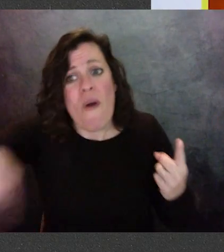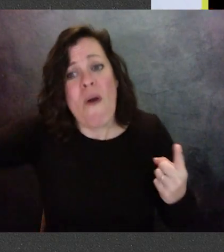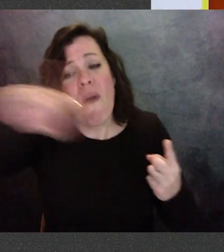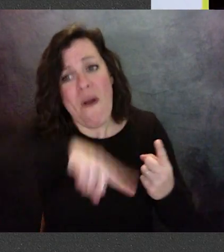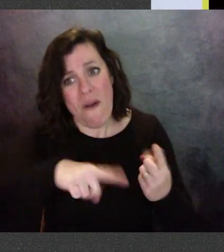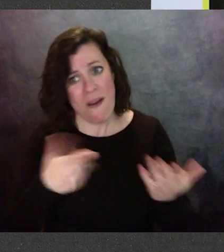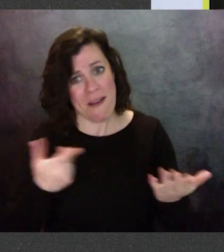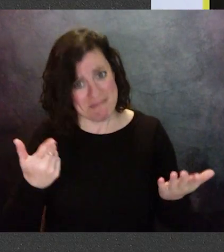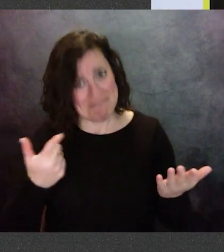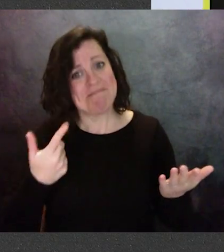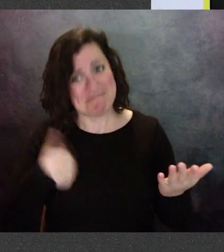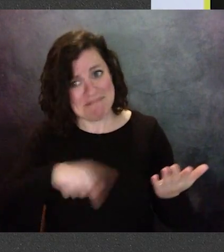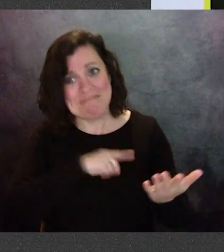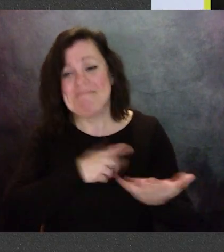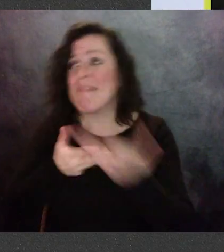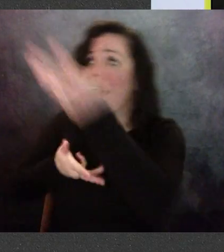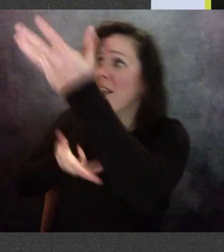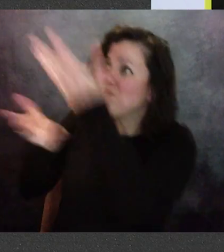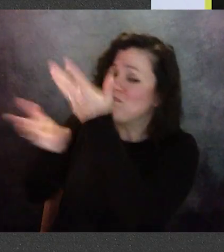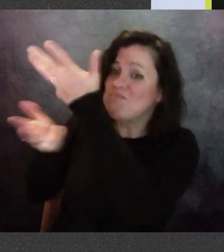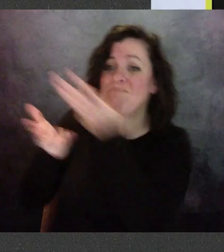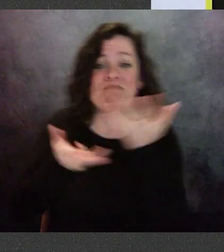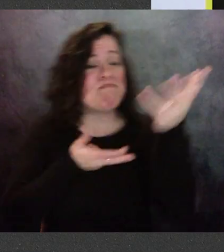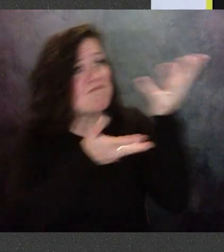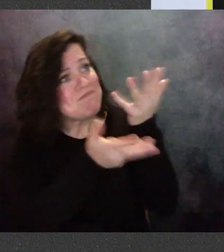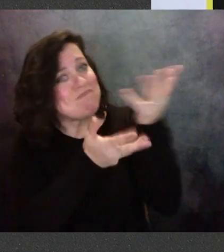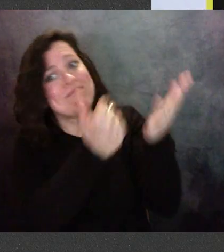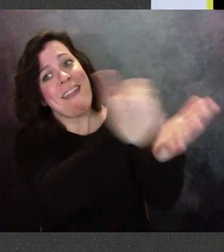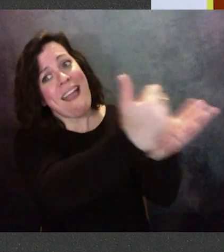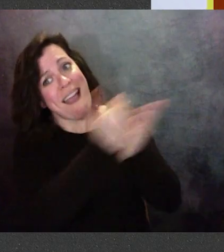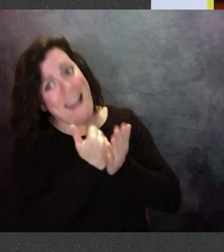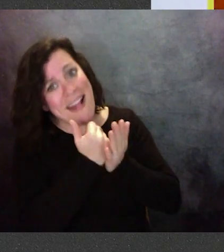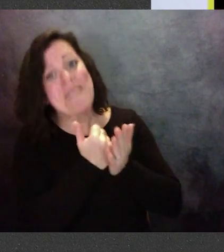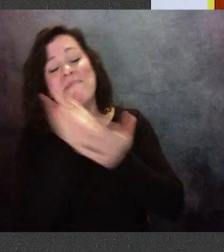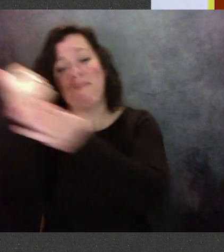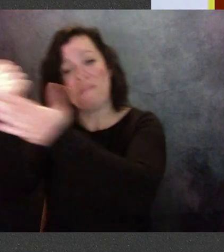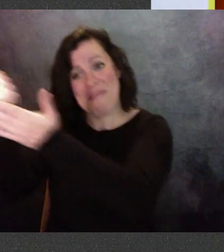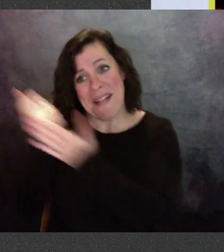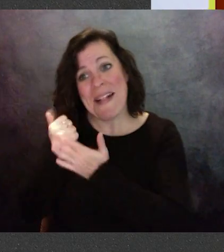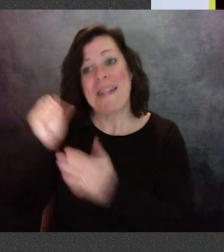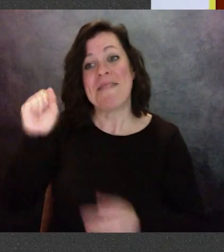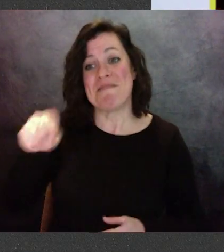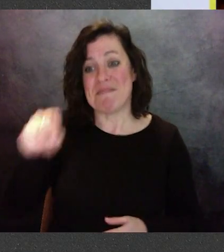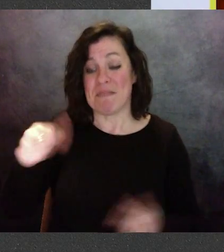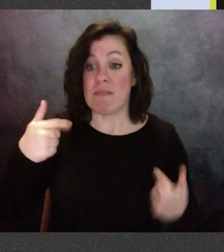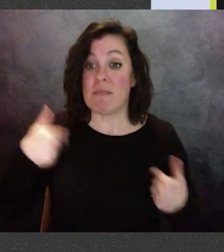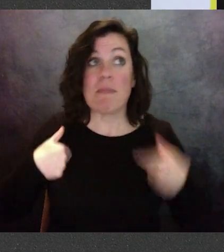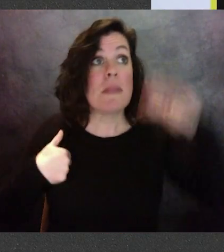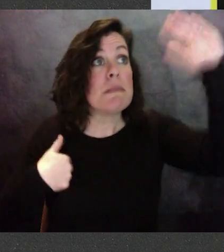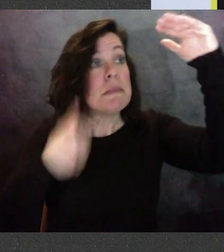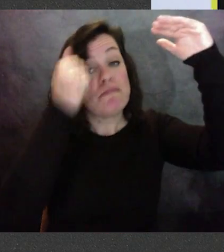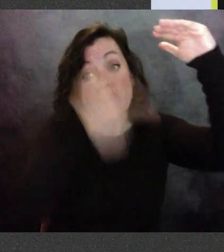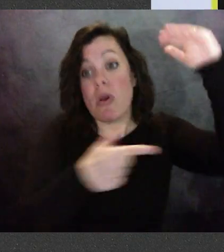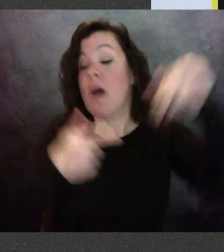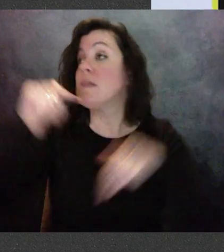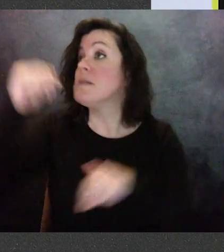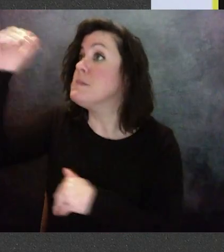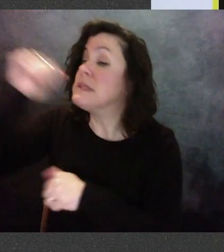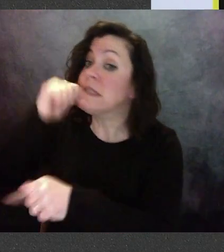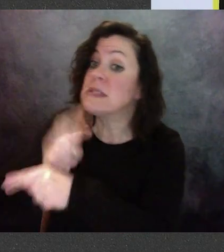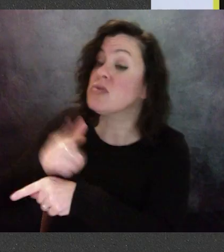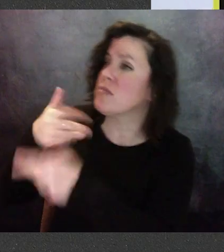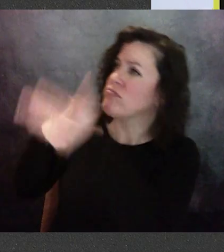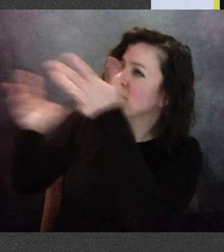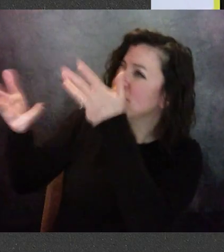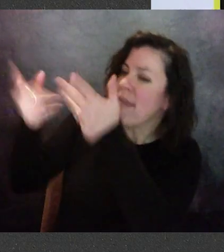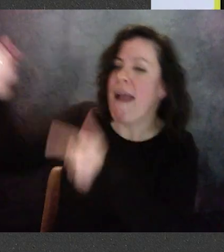to know talking to a grown-up is a real good plan. Big brother, big sister, they might know just what you